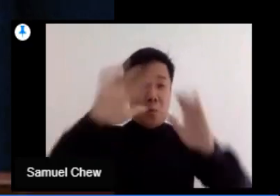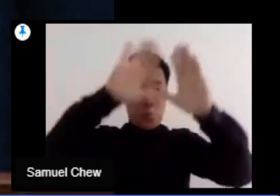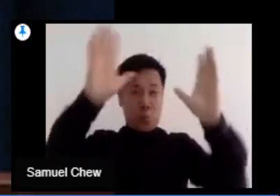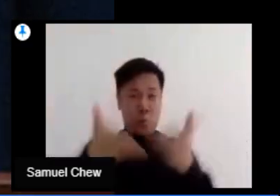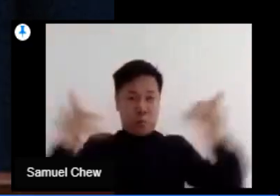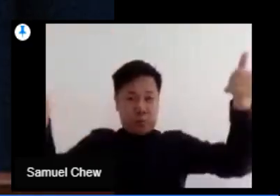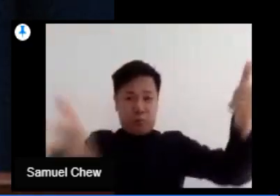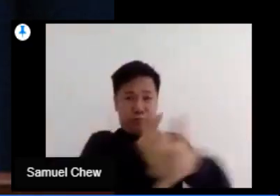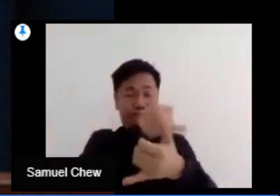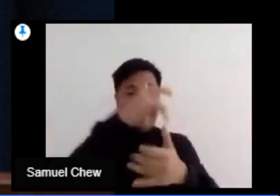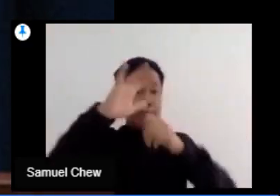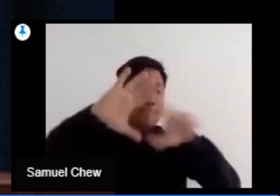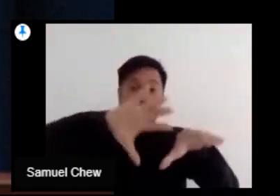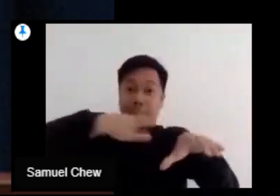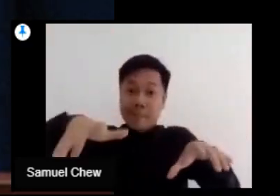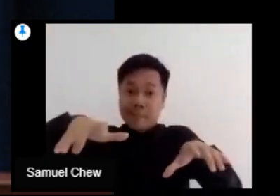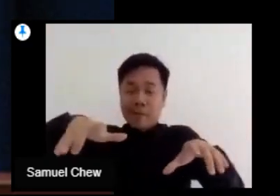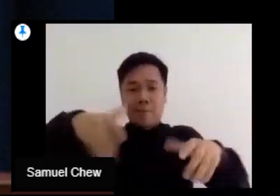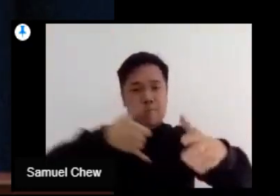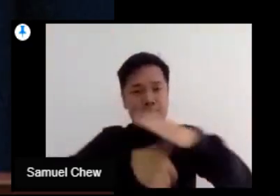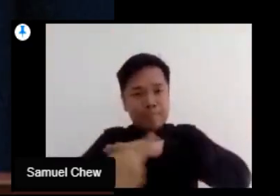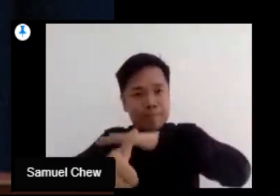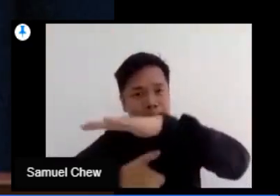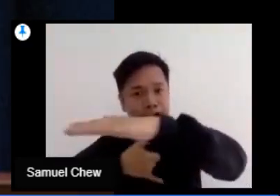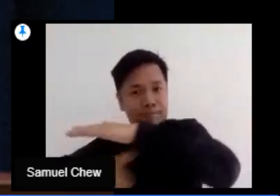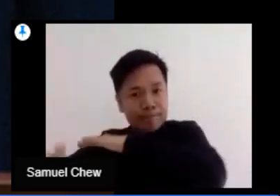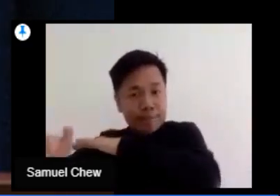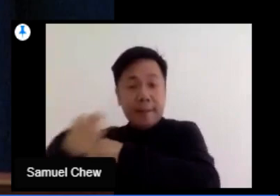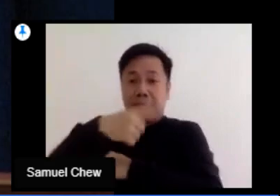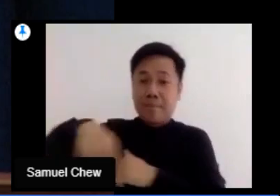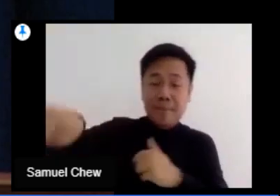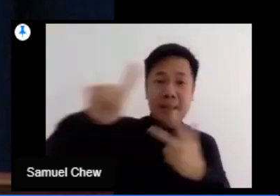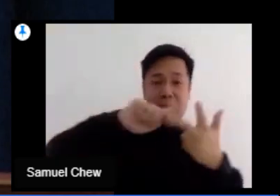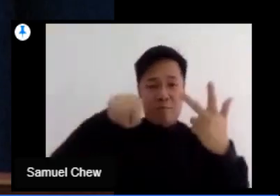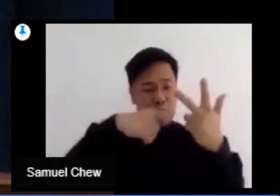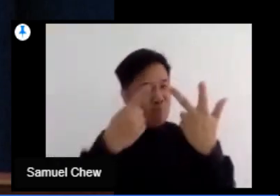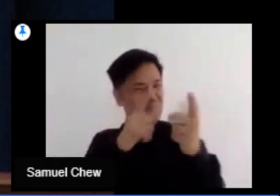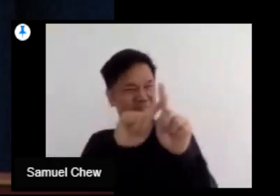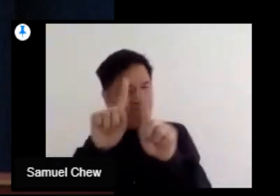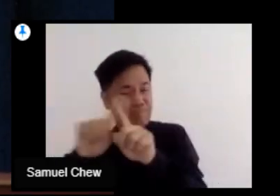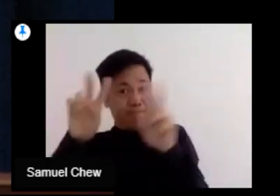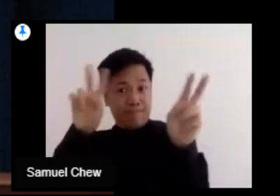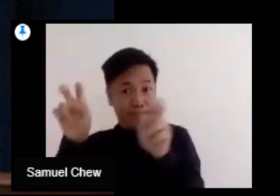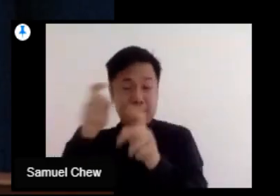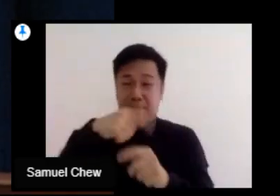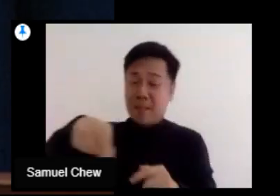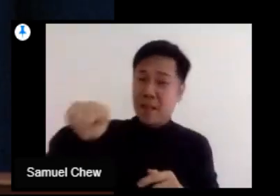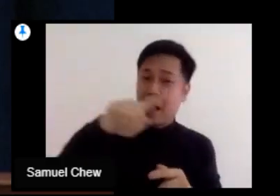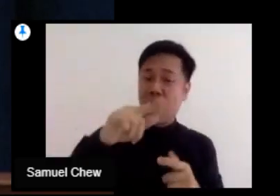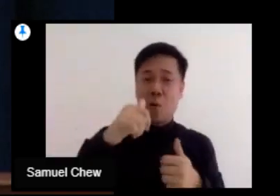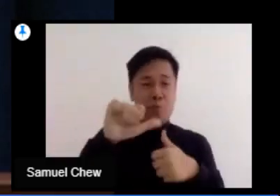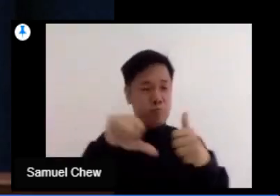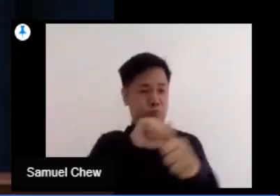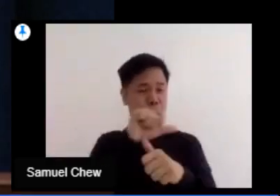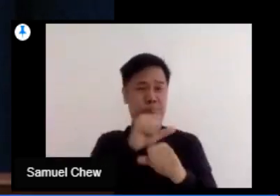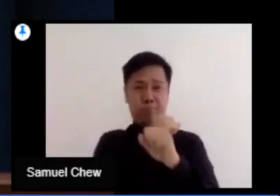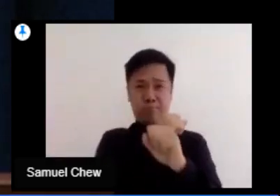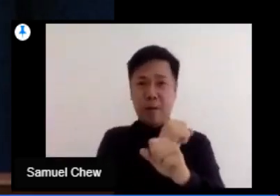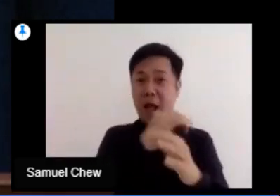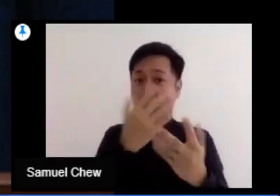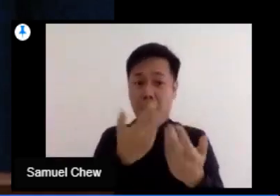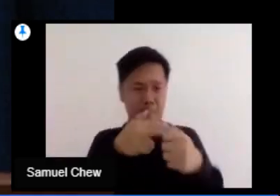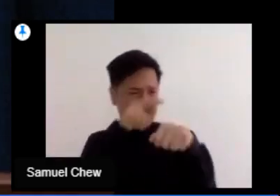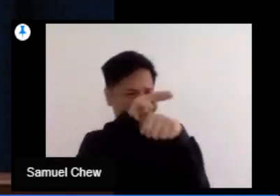and technological innovation. Without well-designed and comprehensive social protection systems and population monitoring